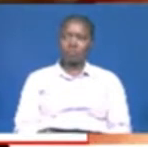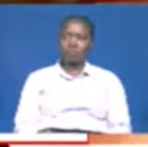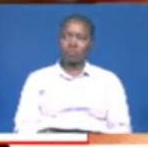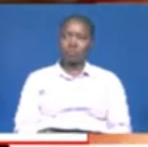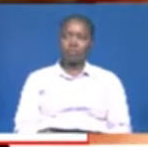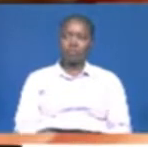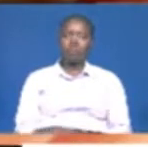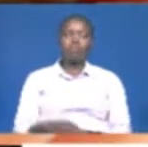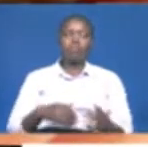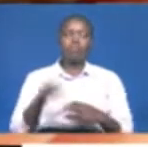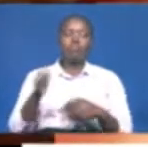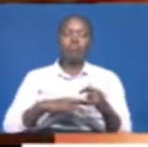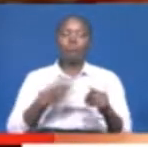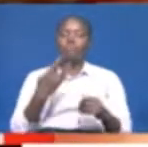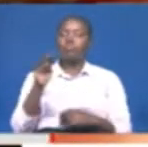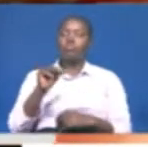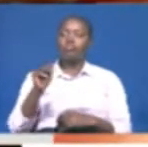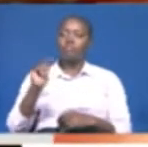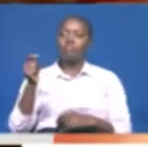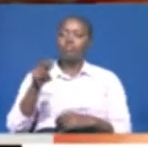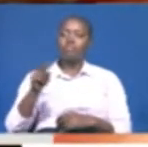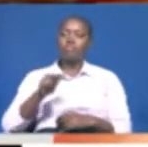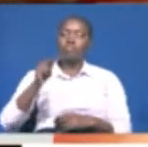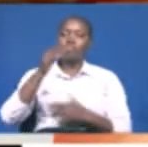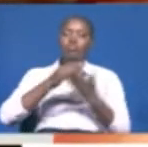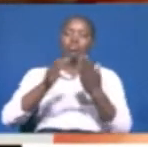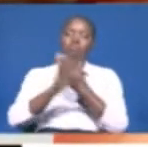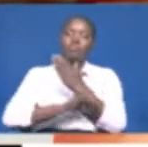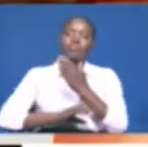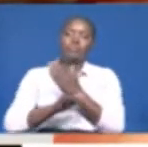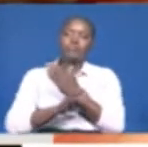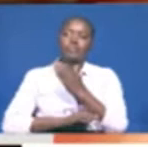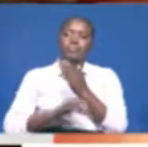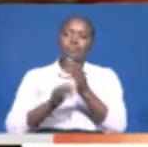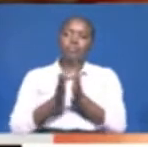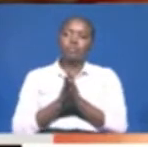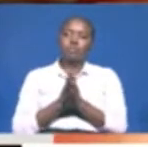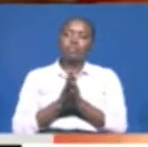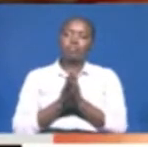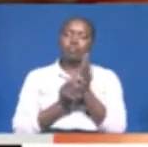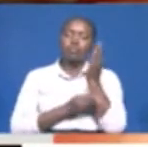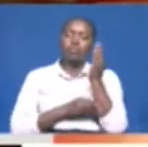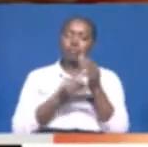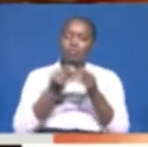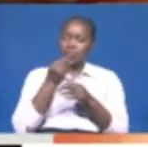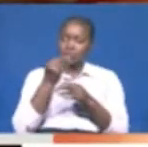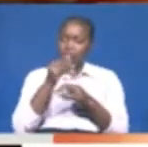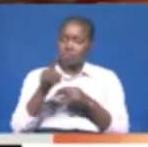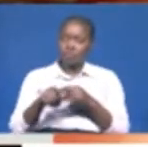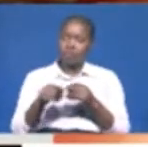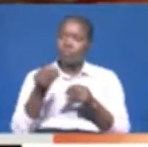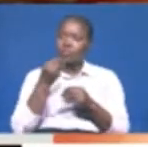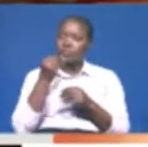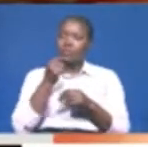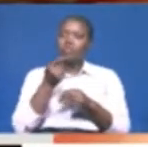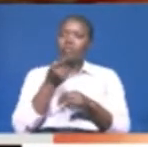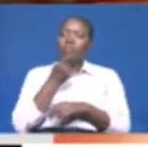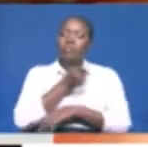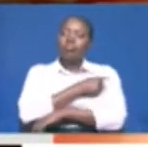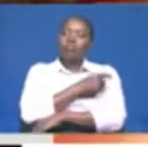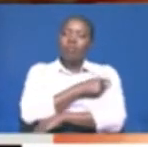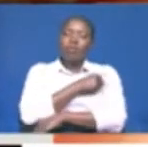More than 4 million Kenyans in the northern parts of the country are acutely malnourished and in need of nutrition treatment due to the current